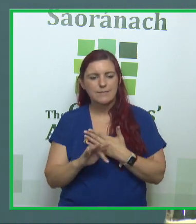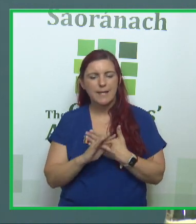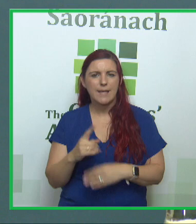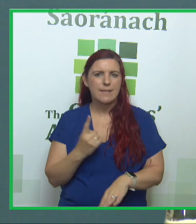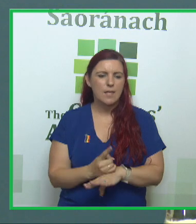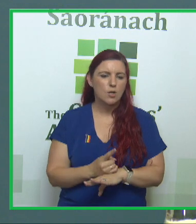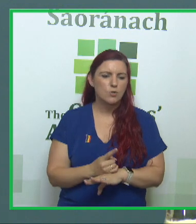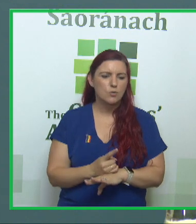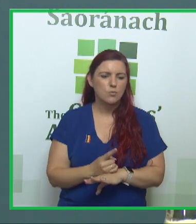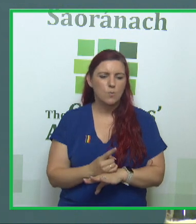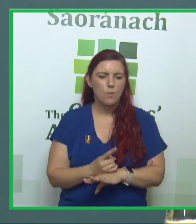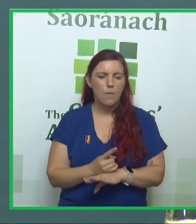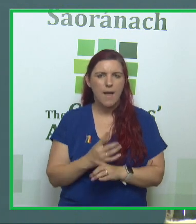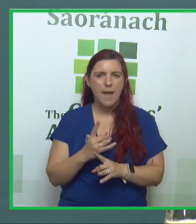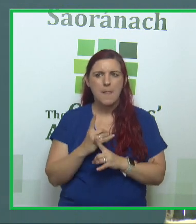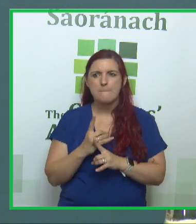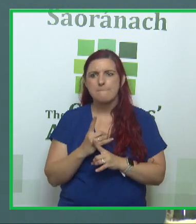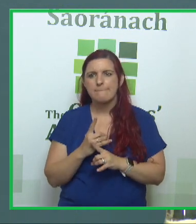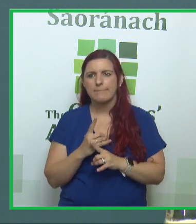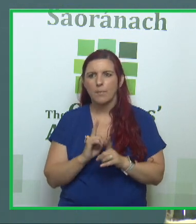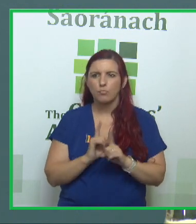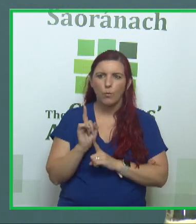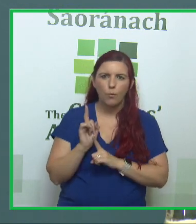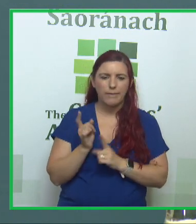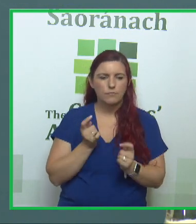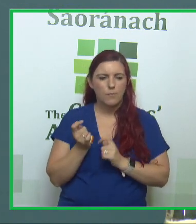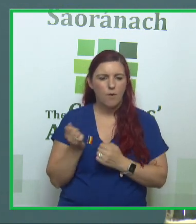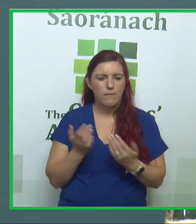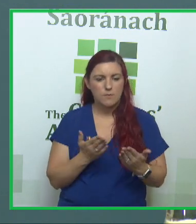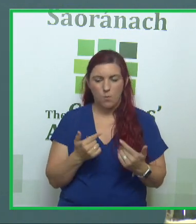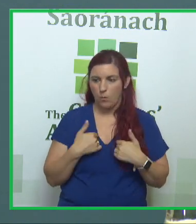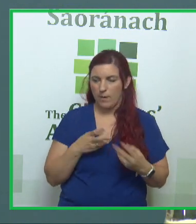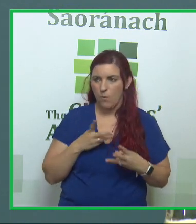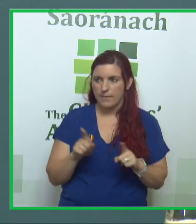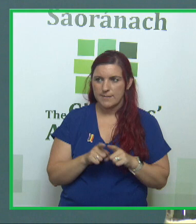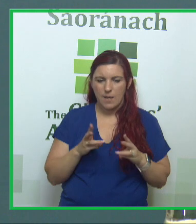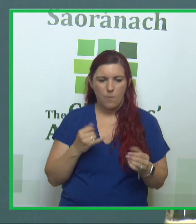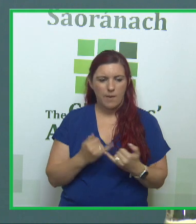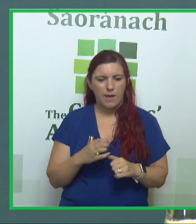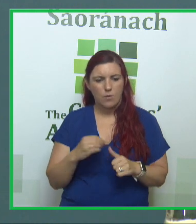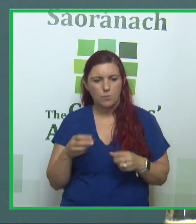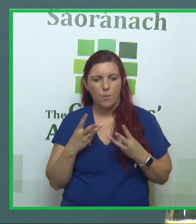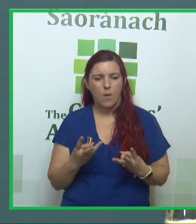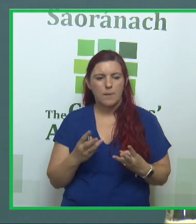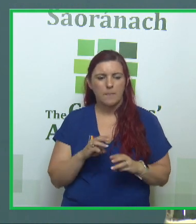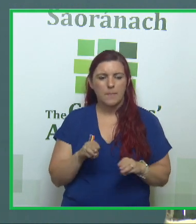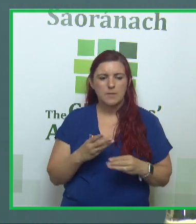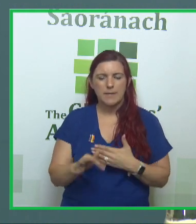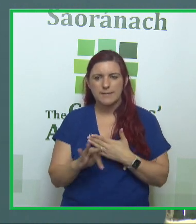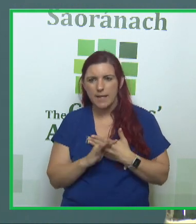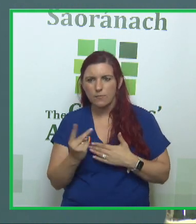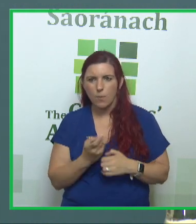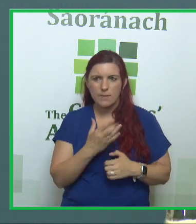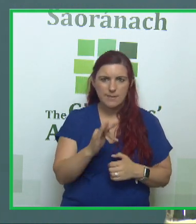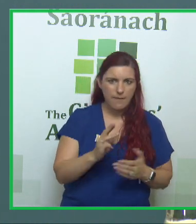help include people, not exclude them. So we work like anybody else. We want people to be safe, both staff members